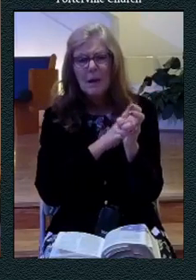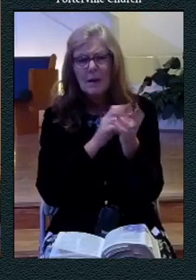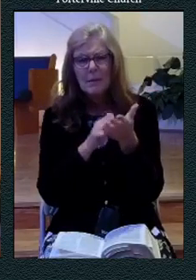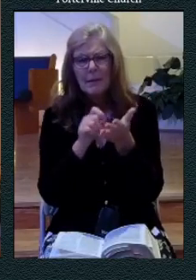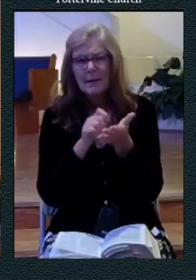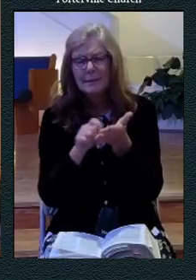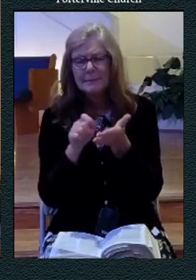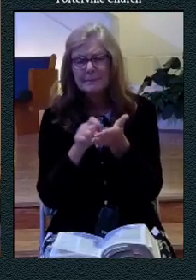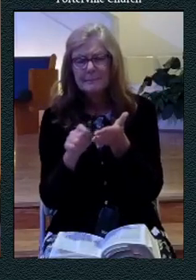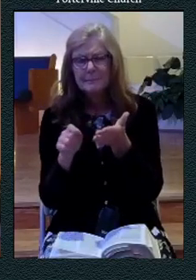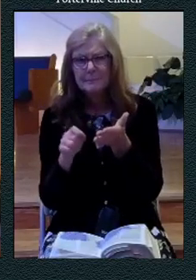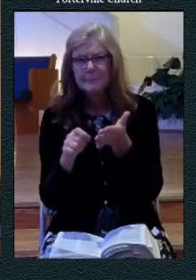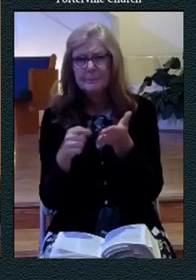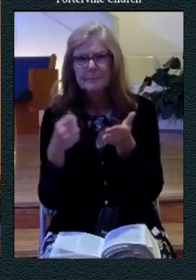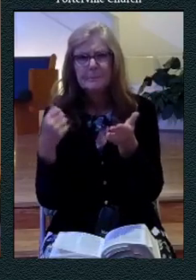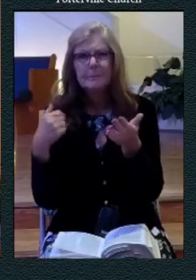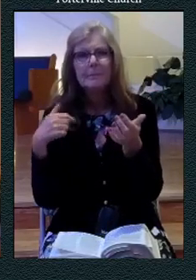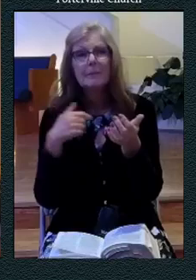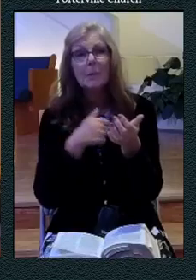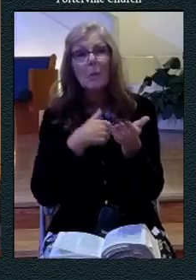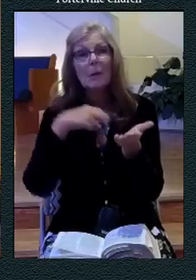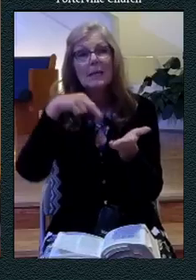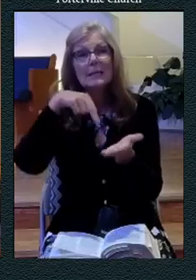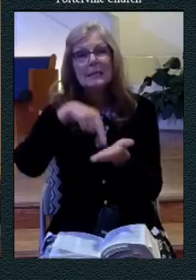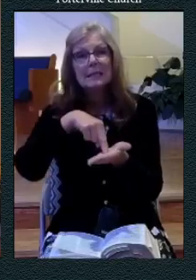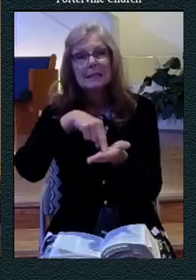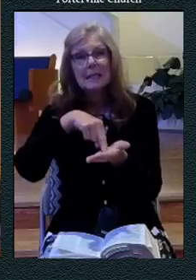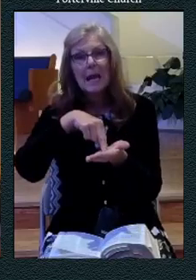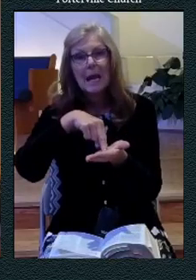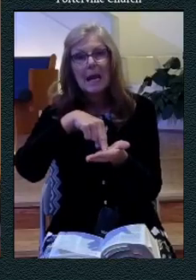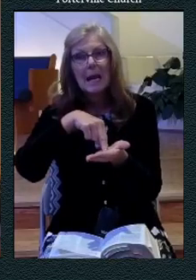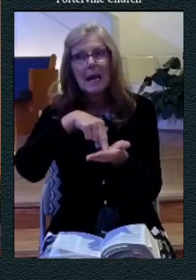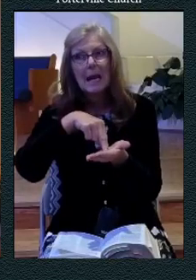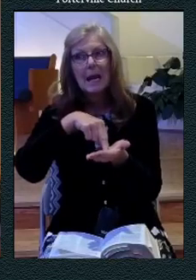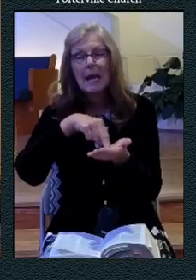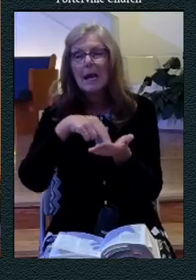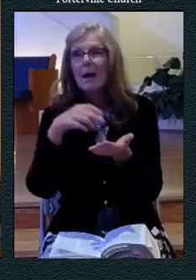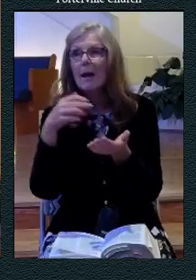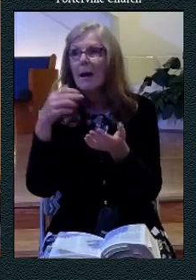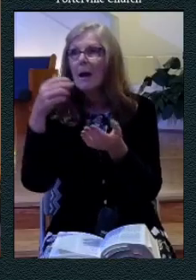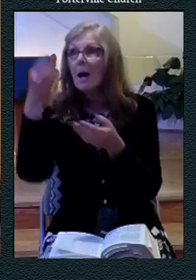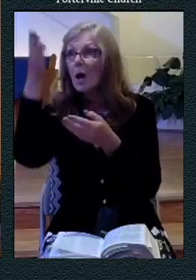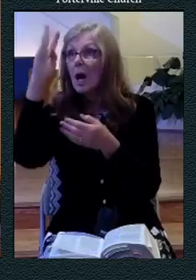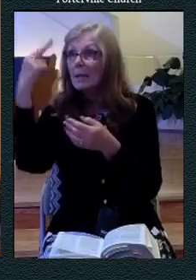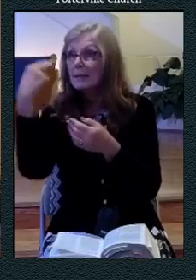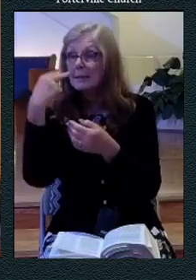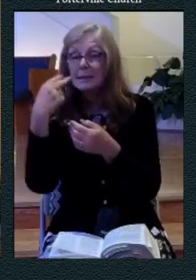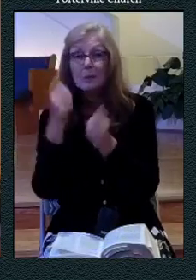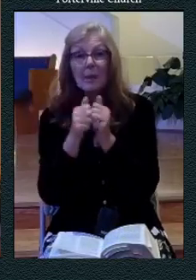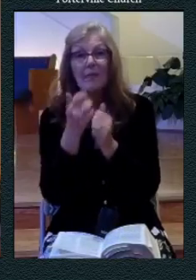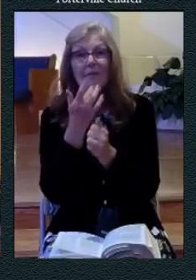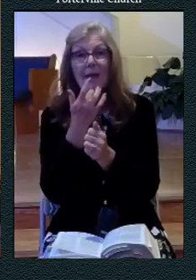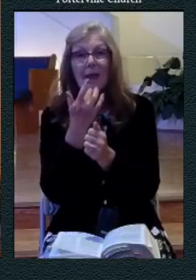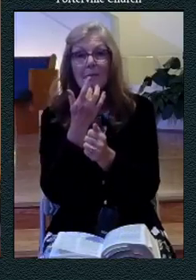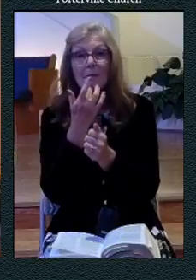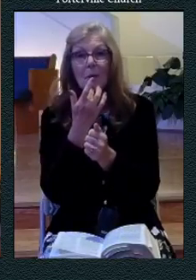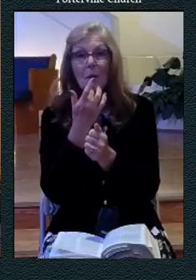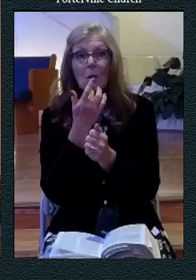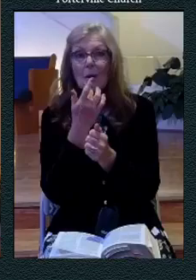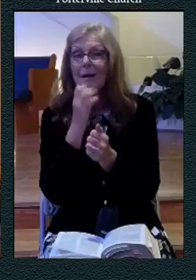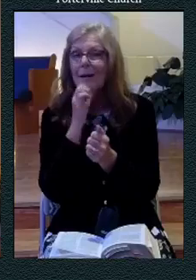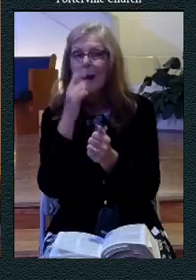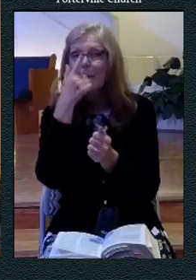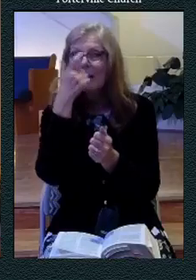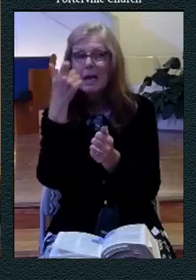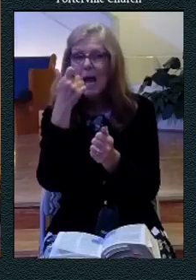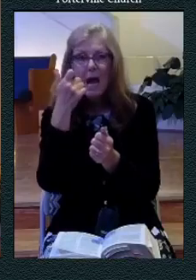what she says. We stand in favor before God, not because of